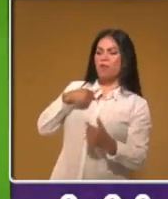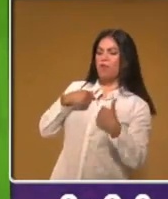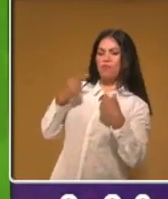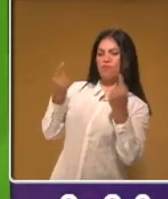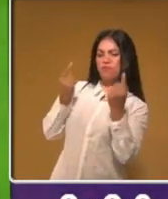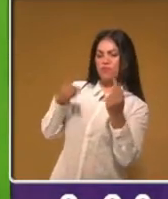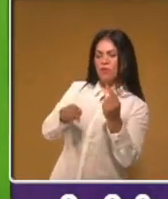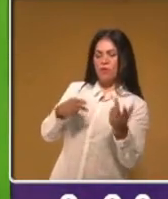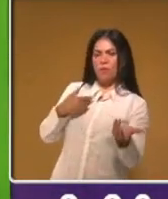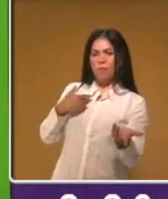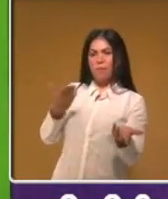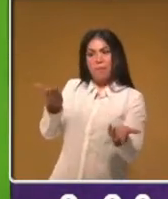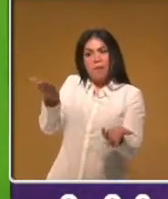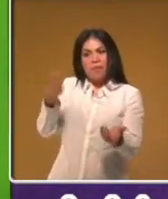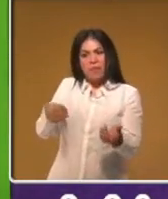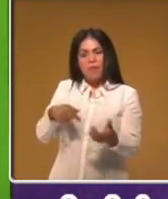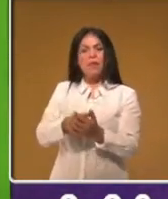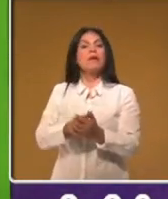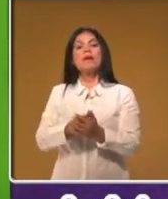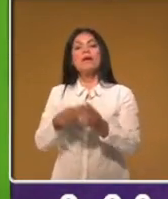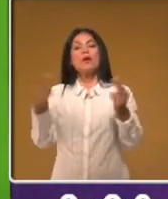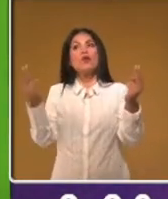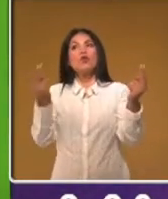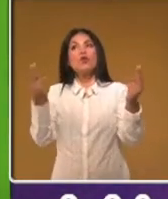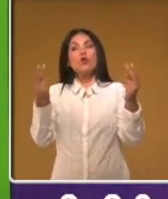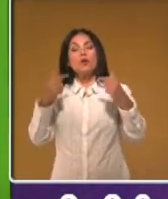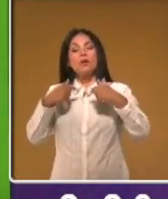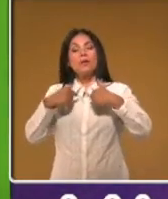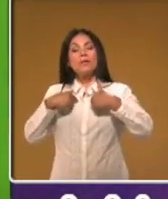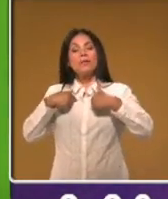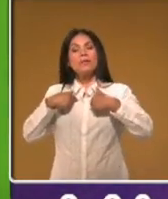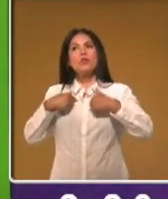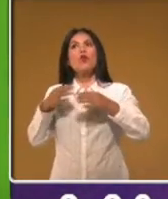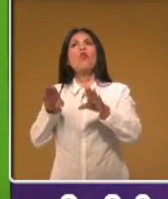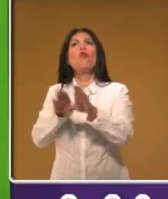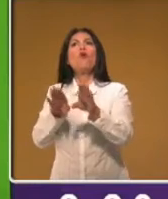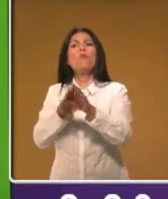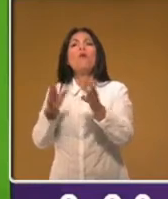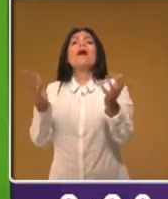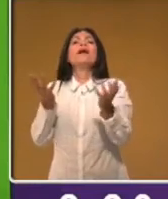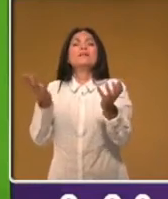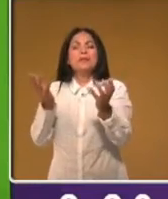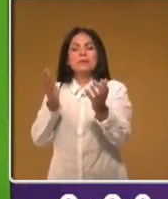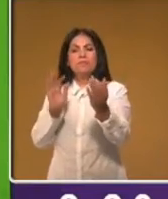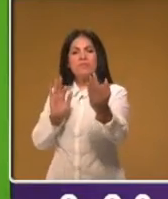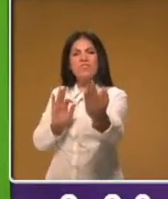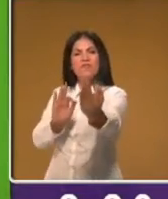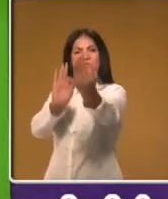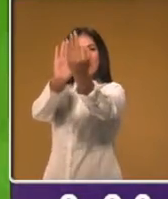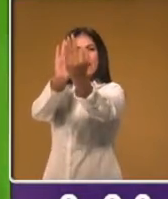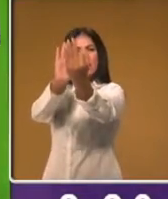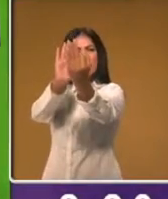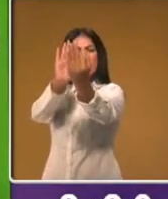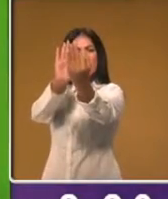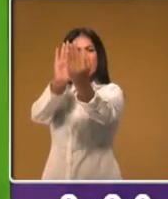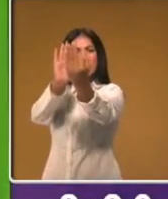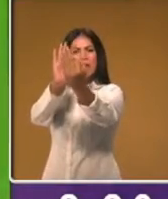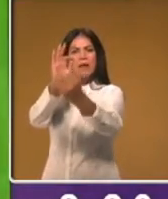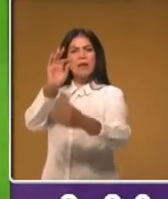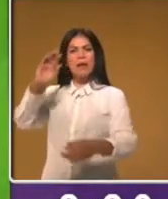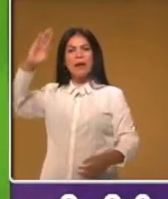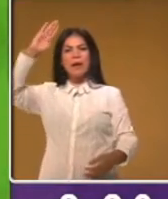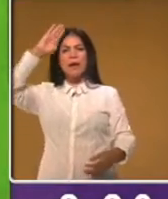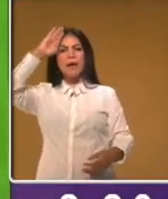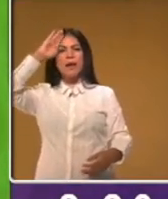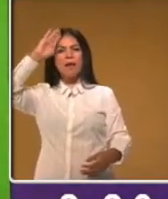we want to express a solution in a negative expression, something negative